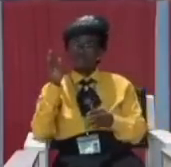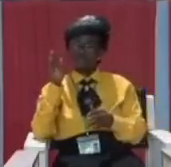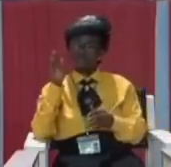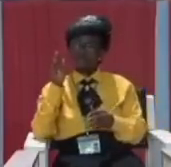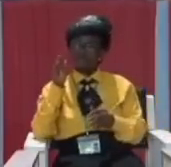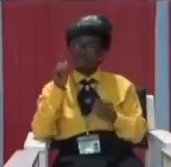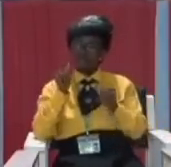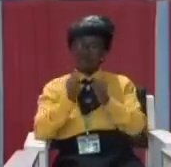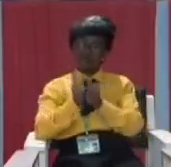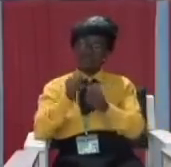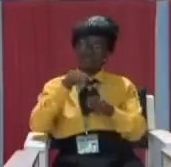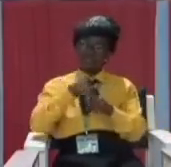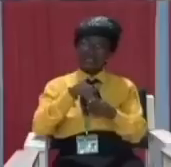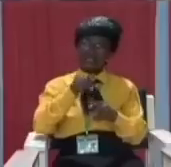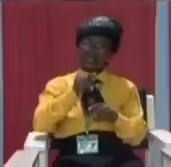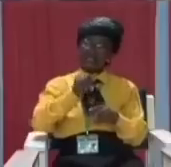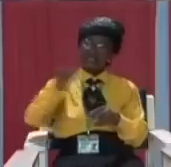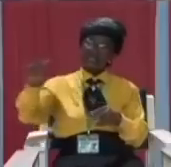Within a day,